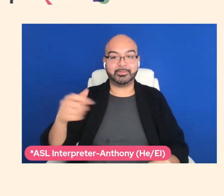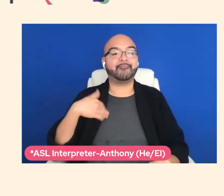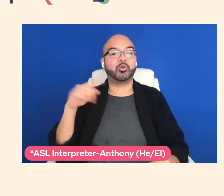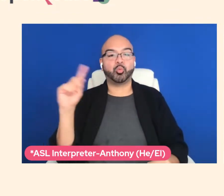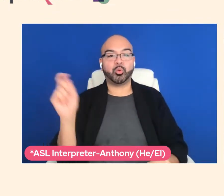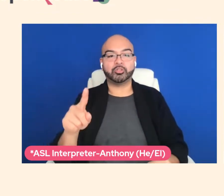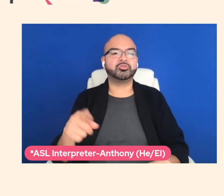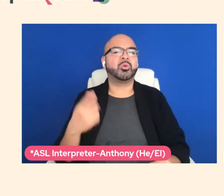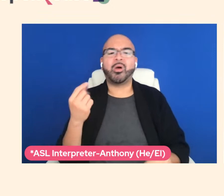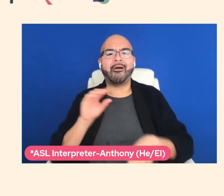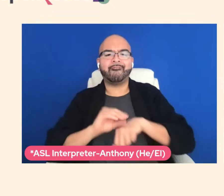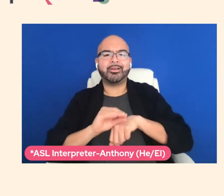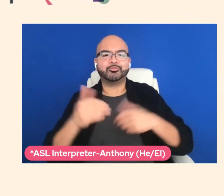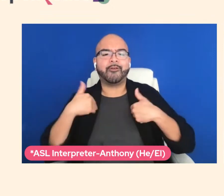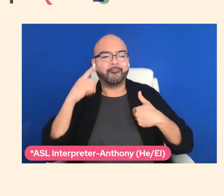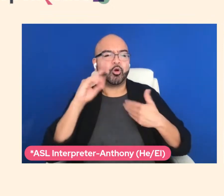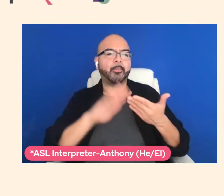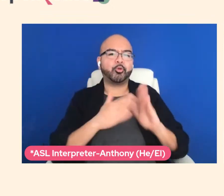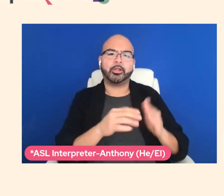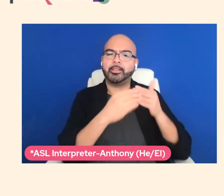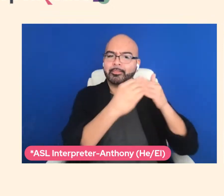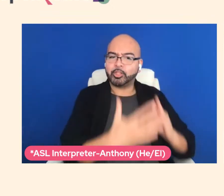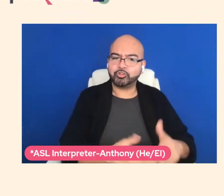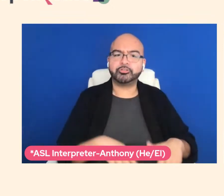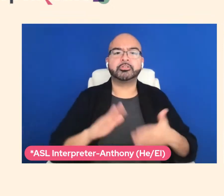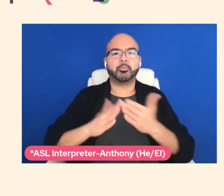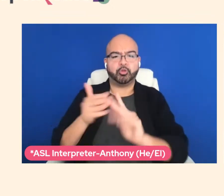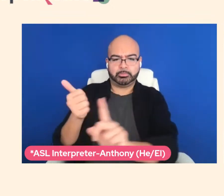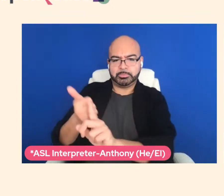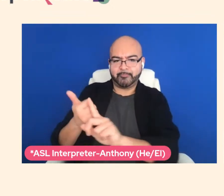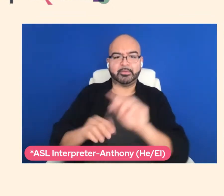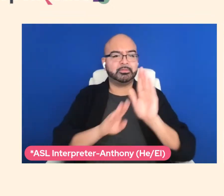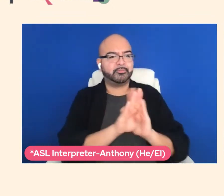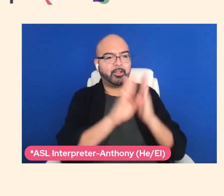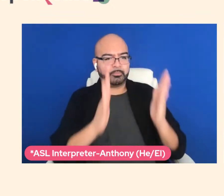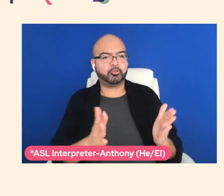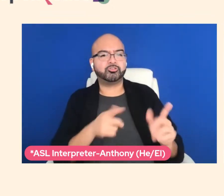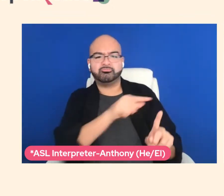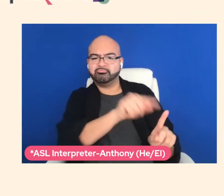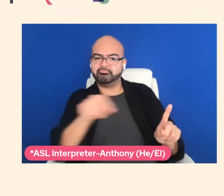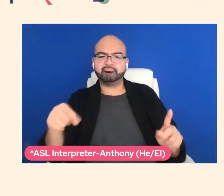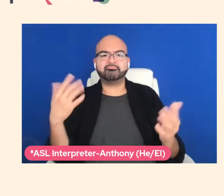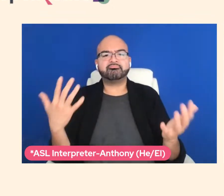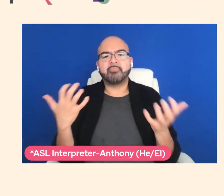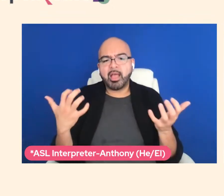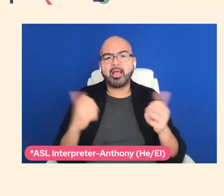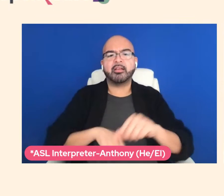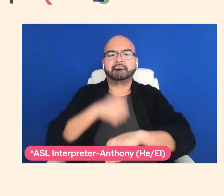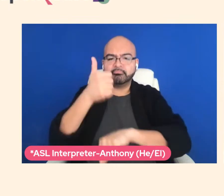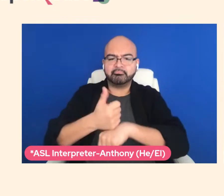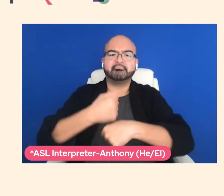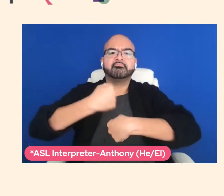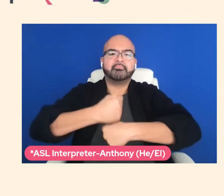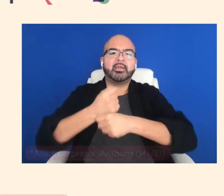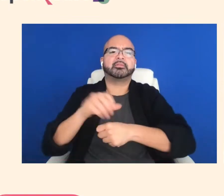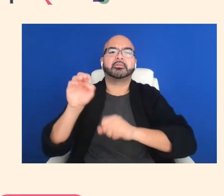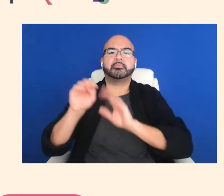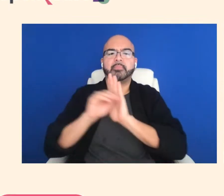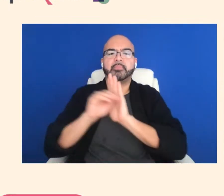either community leaders, communities themselves, developers that might be interested in creating a model like